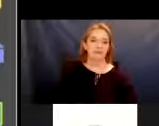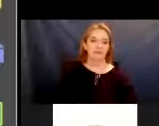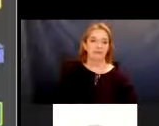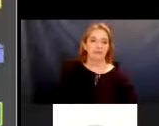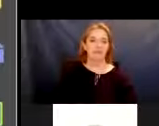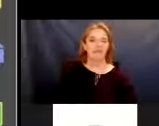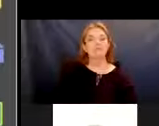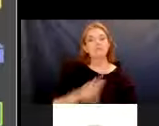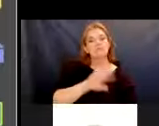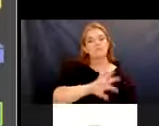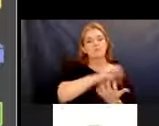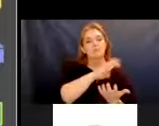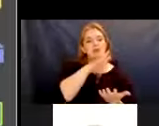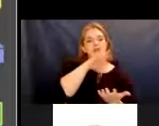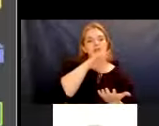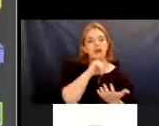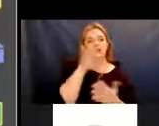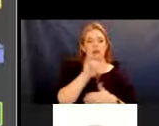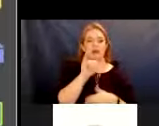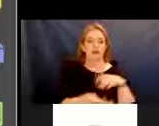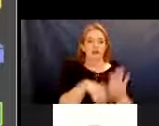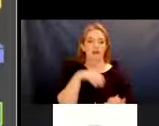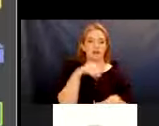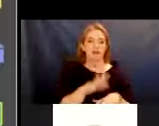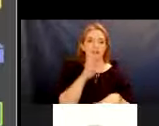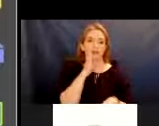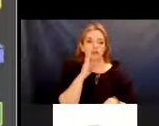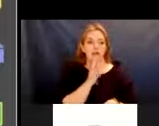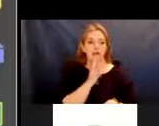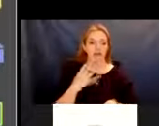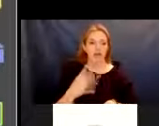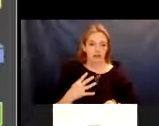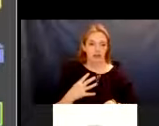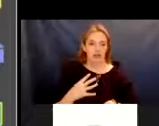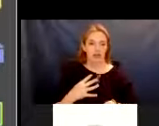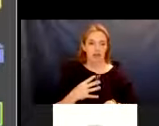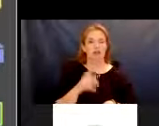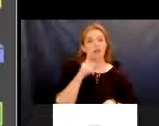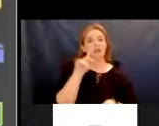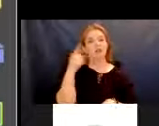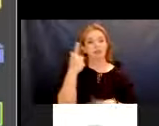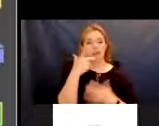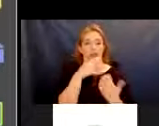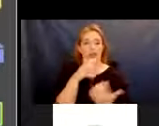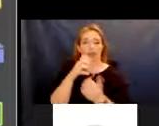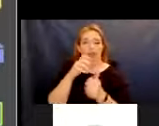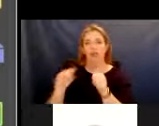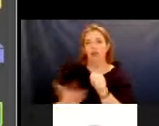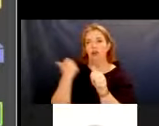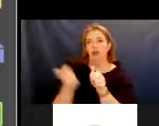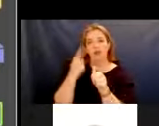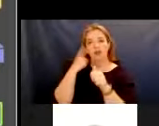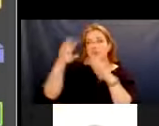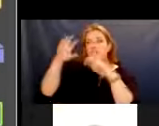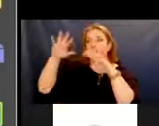Bush hogs over feet drain draws. Wishing dogs go for treats, rain fall.